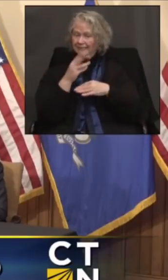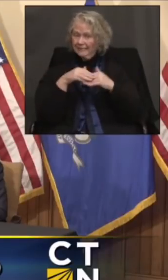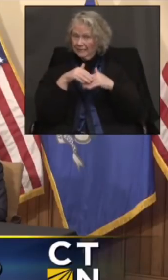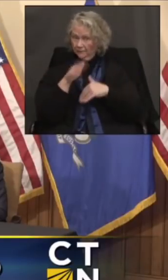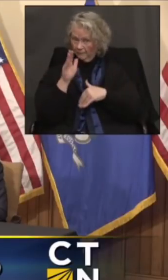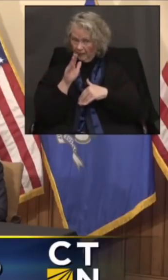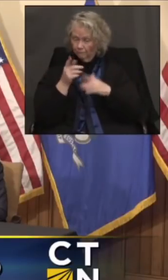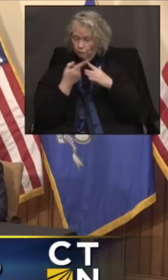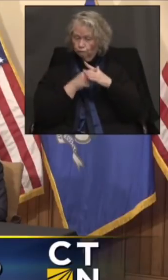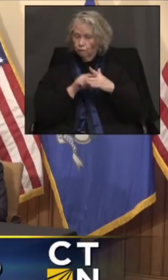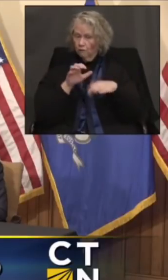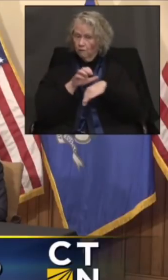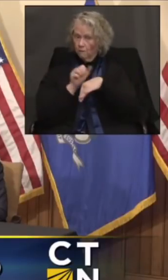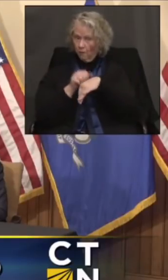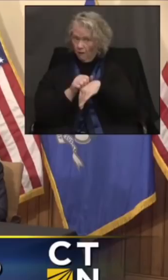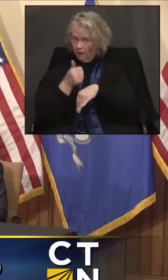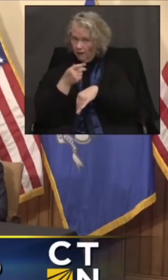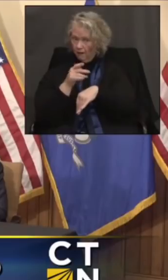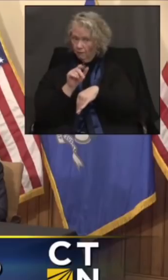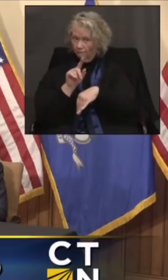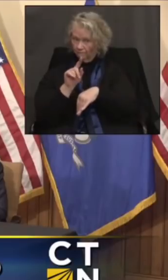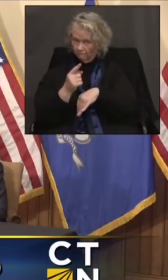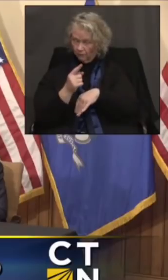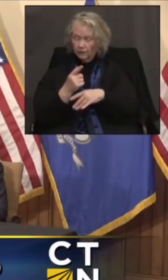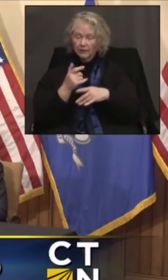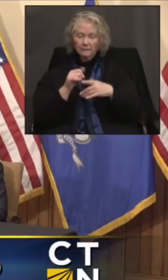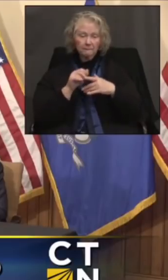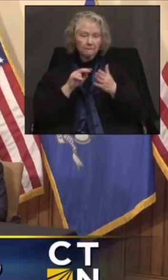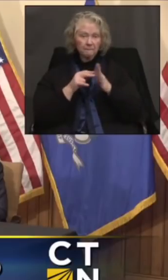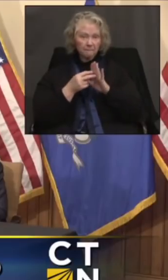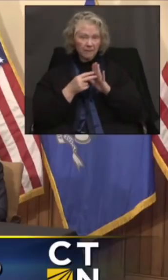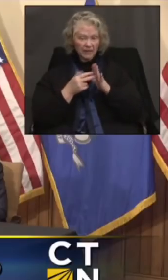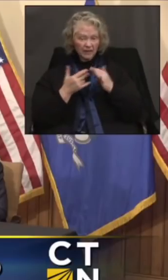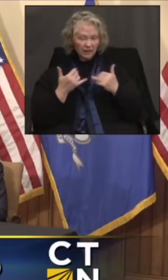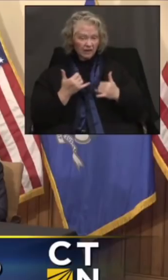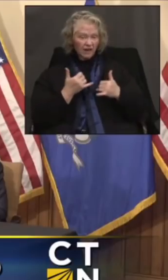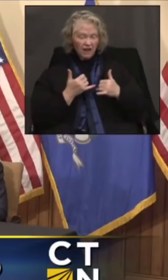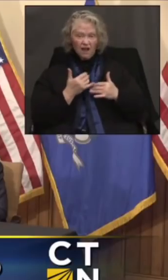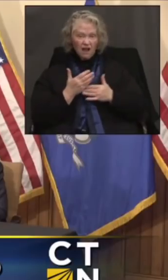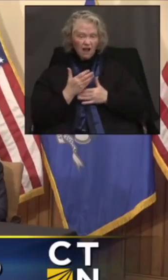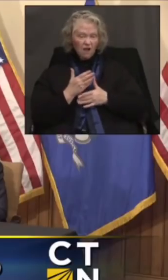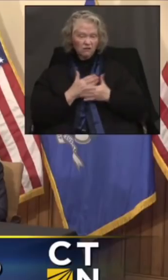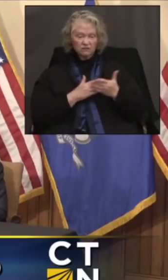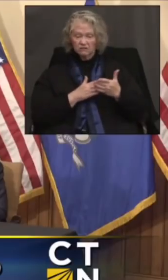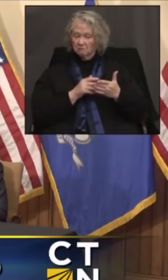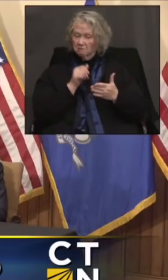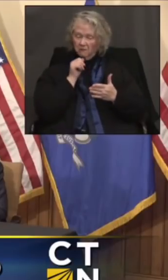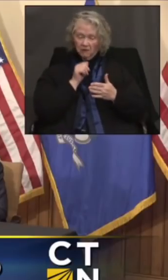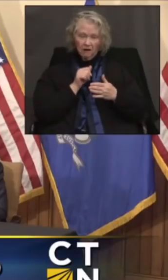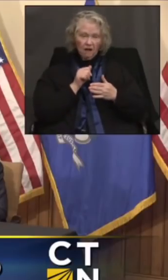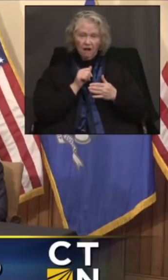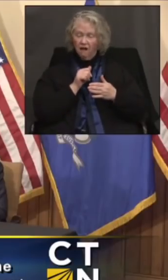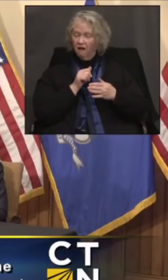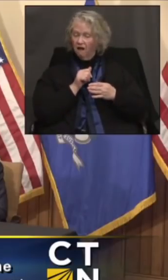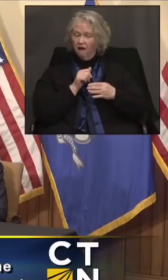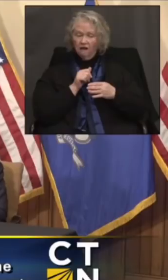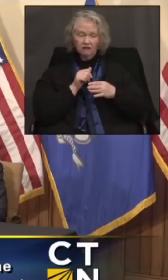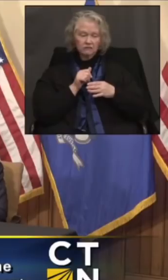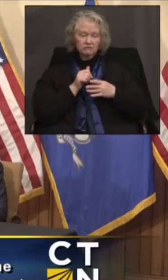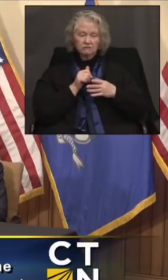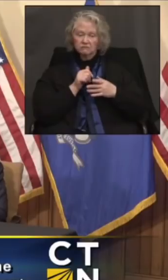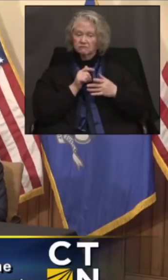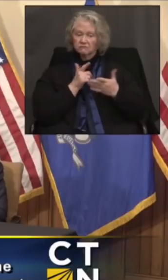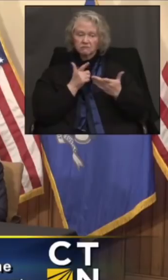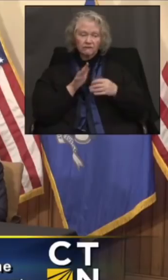appointments on April 1st, does this mean that there are slots that aren't getting filled now? And if so, where is this happening and why